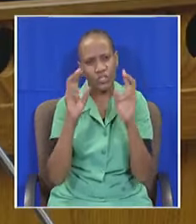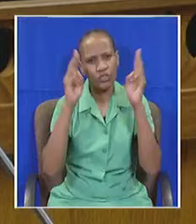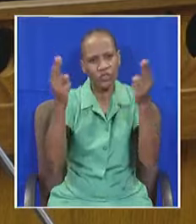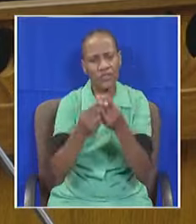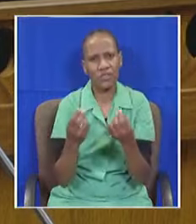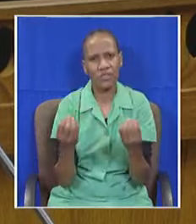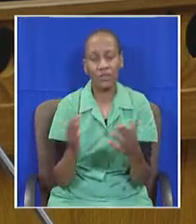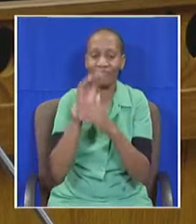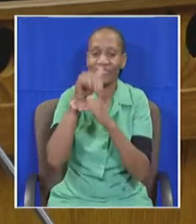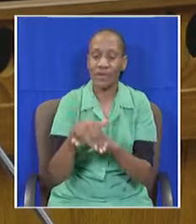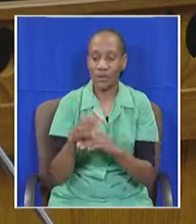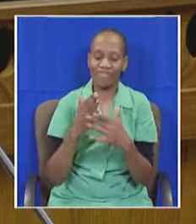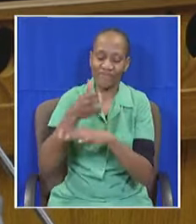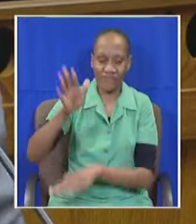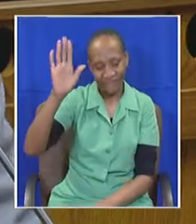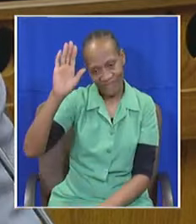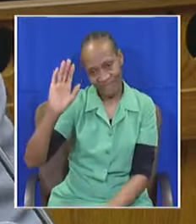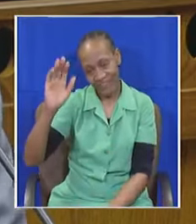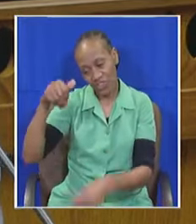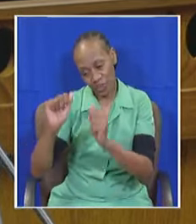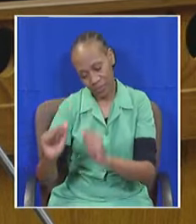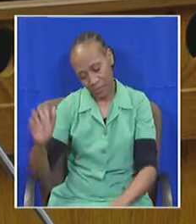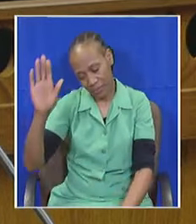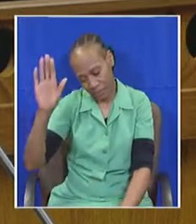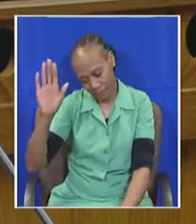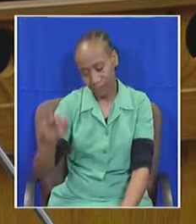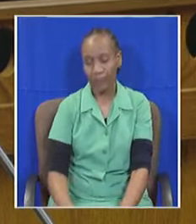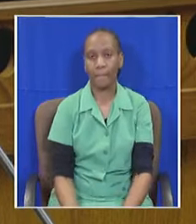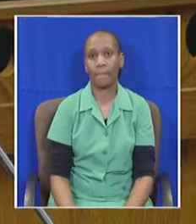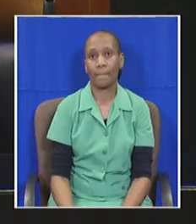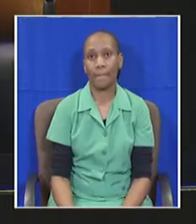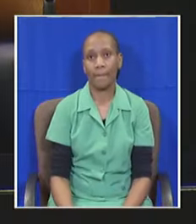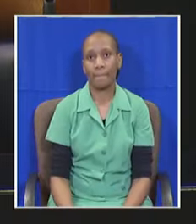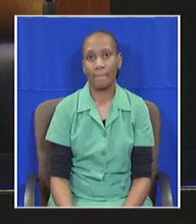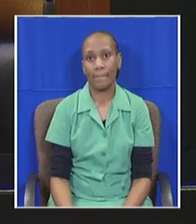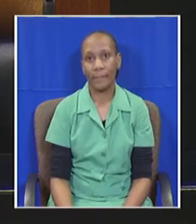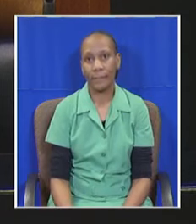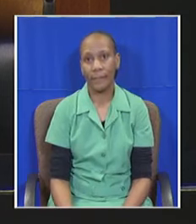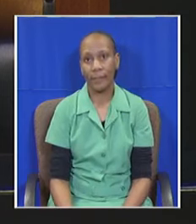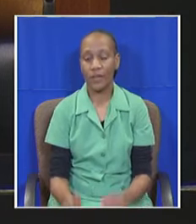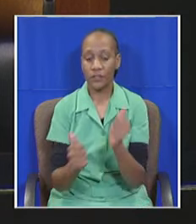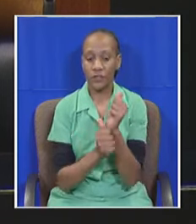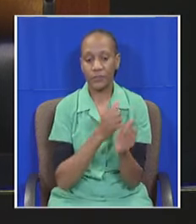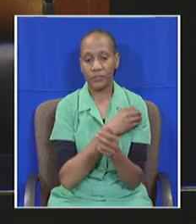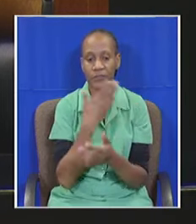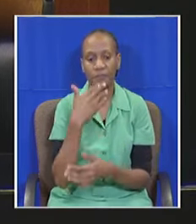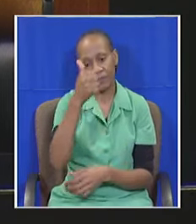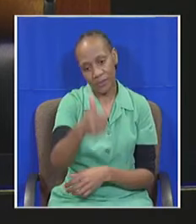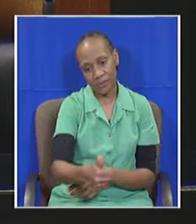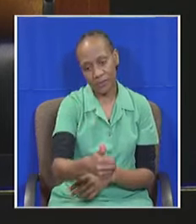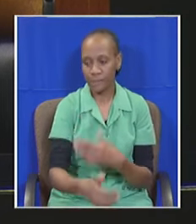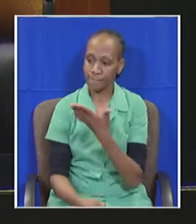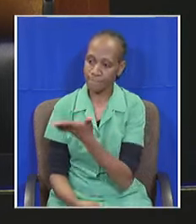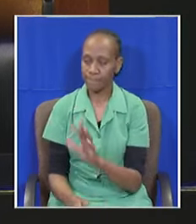by 6% from 180,000 in 2013 to 291,000 in 2015. Honourable Deputy Minister, just take your seat.